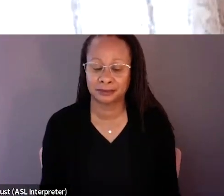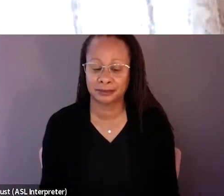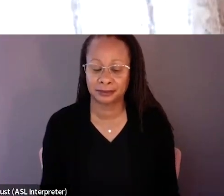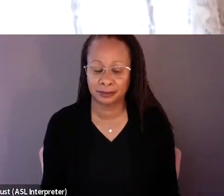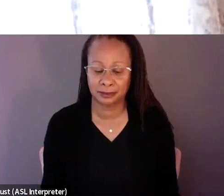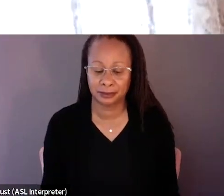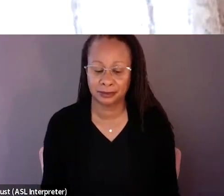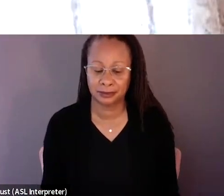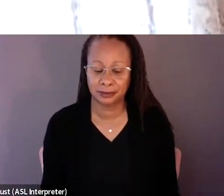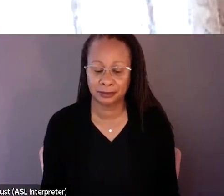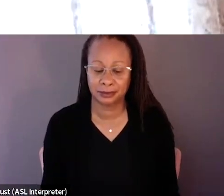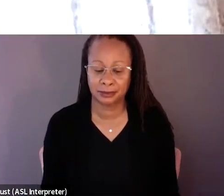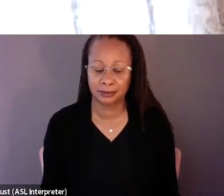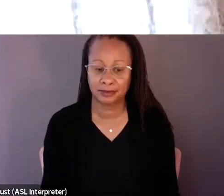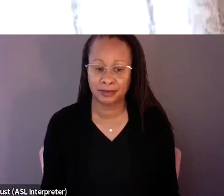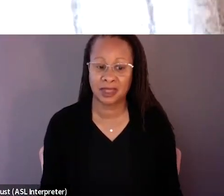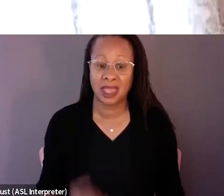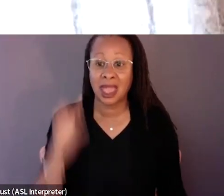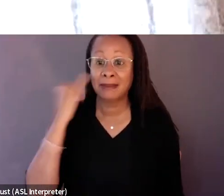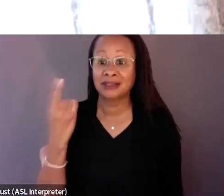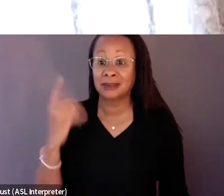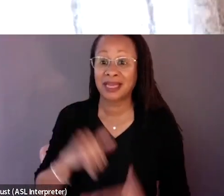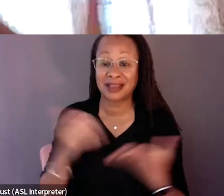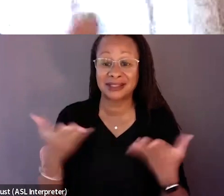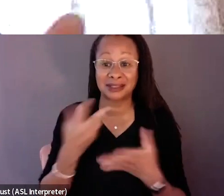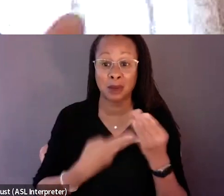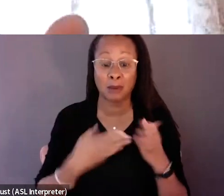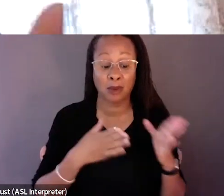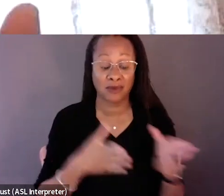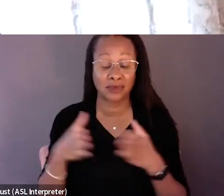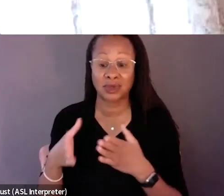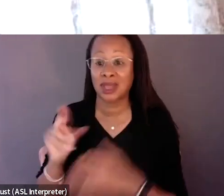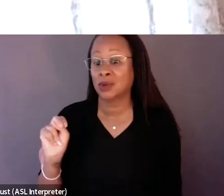I imagine something that existed in both versions was that